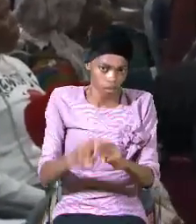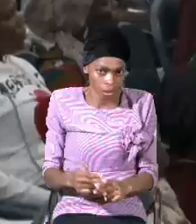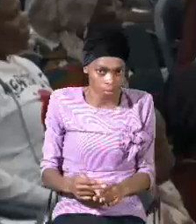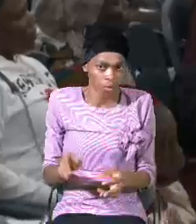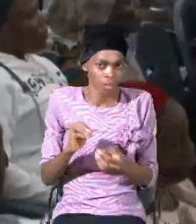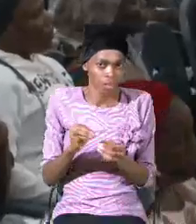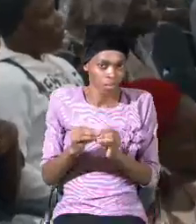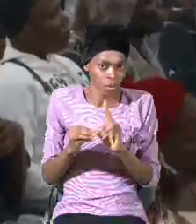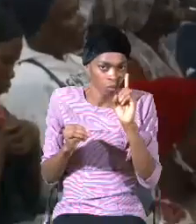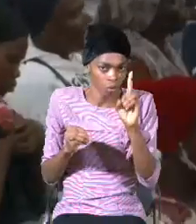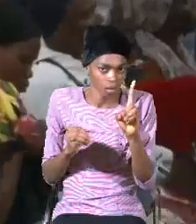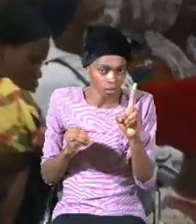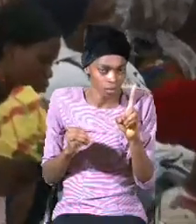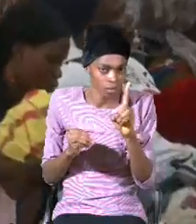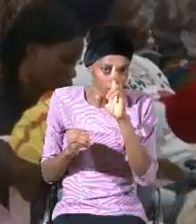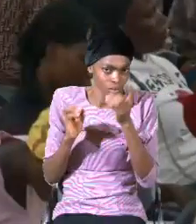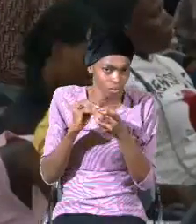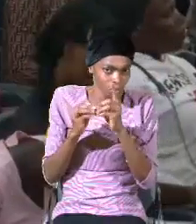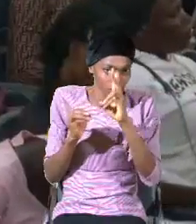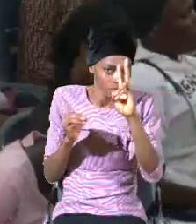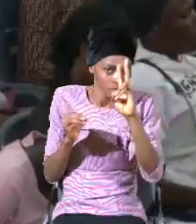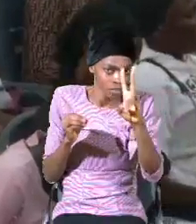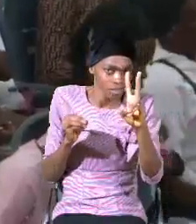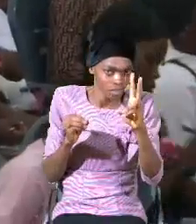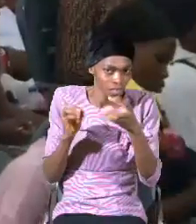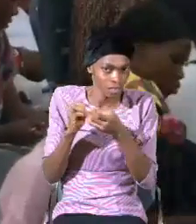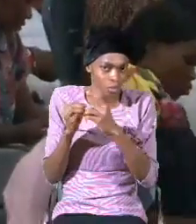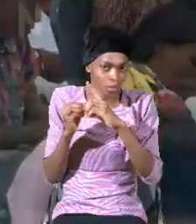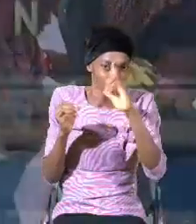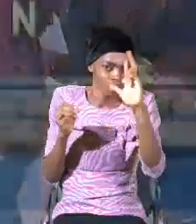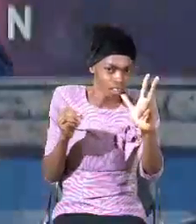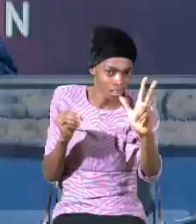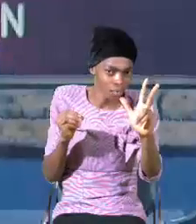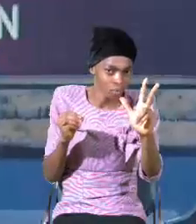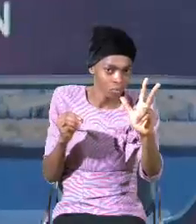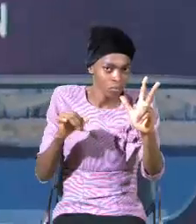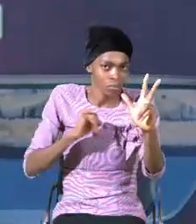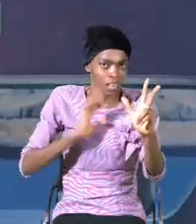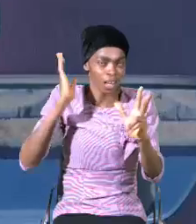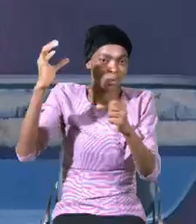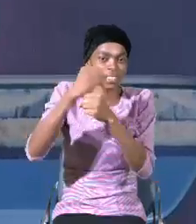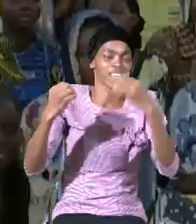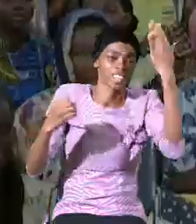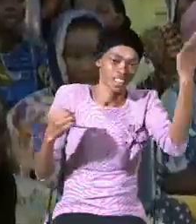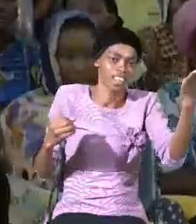One, two, and three, and I will get there.